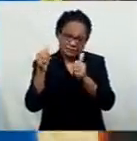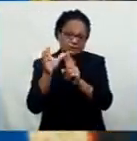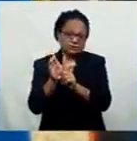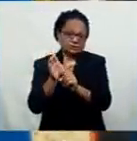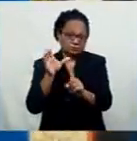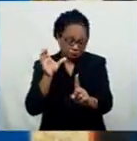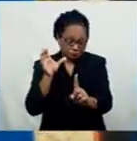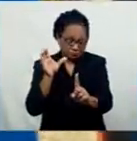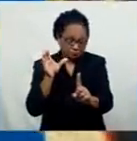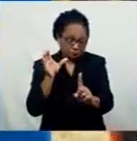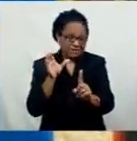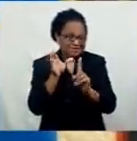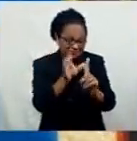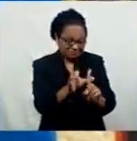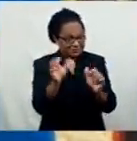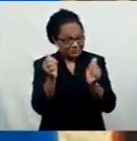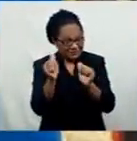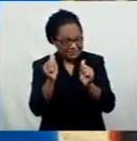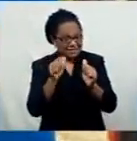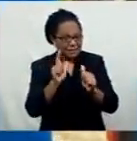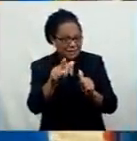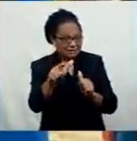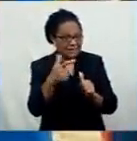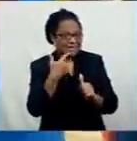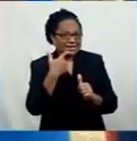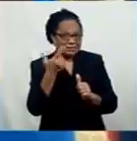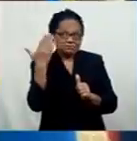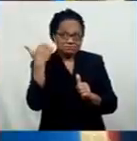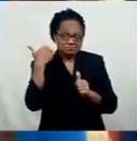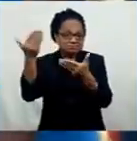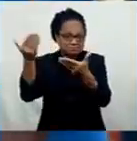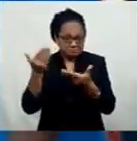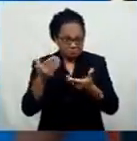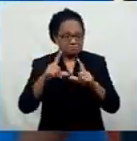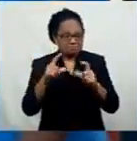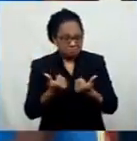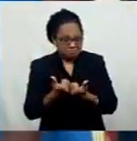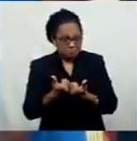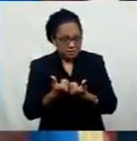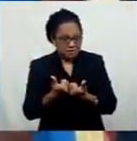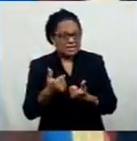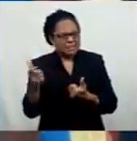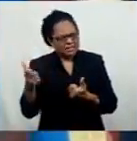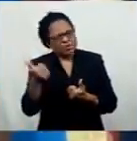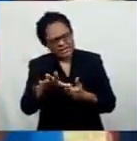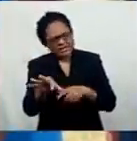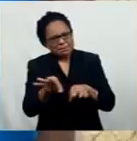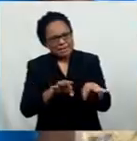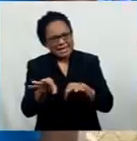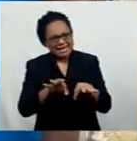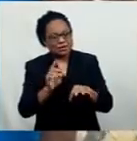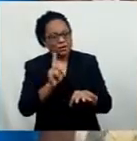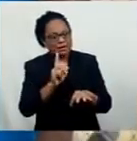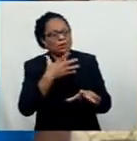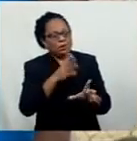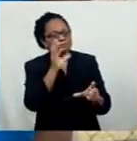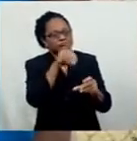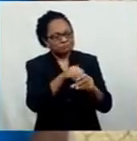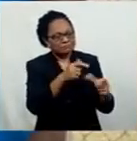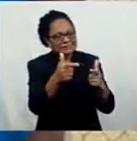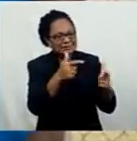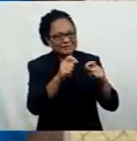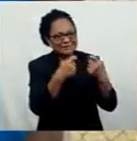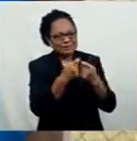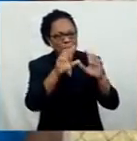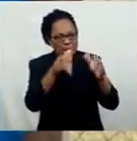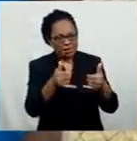Lambasa yesterday, Mangala says before he was offered the contract, he had plans to be part of the Sevens team to the World Cup next year.